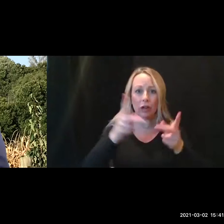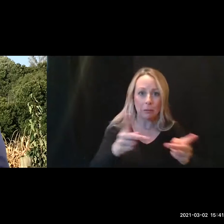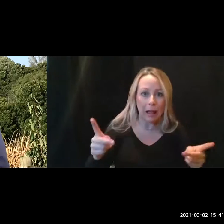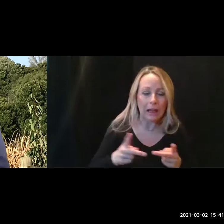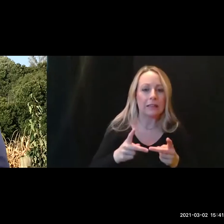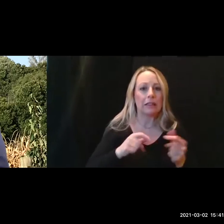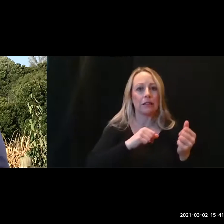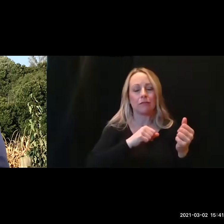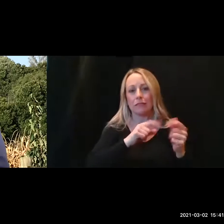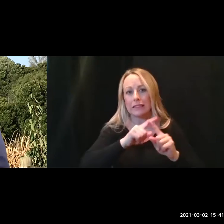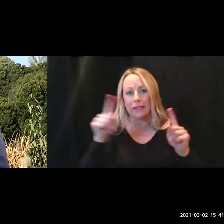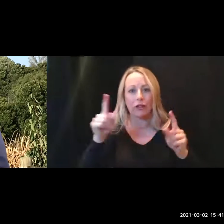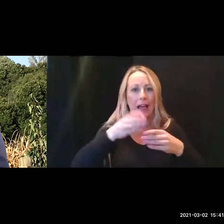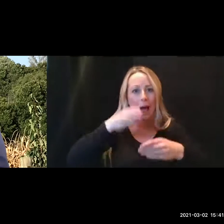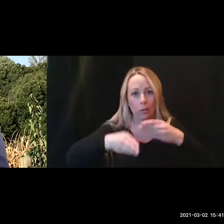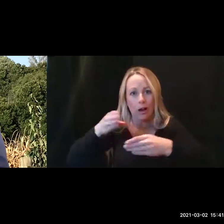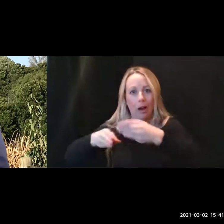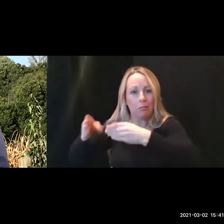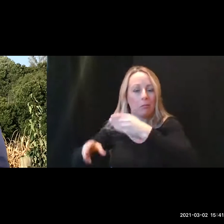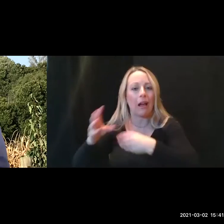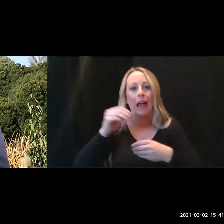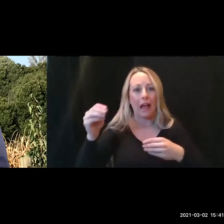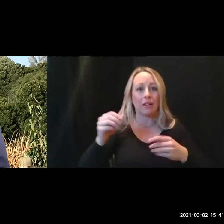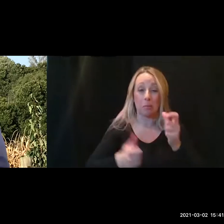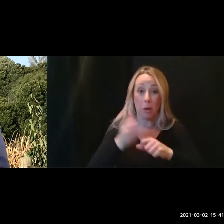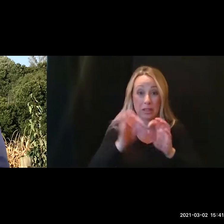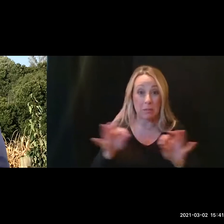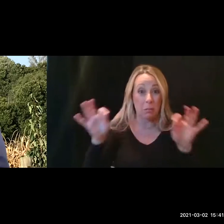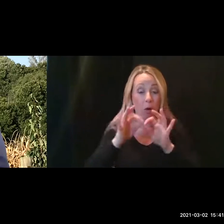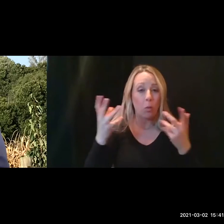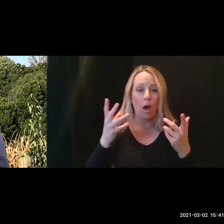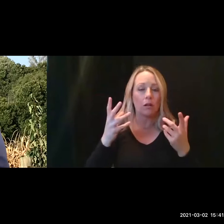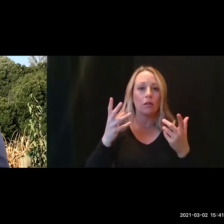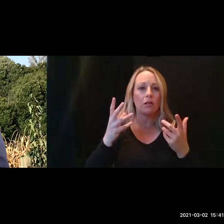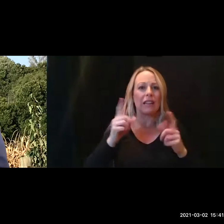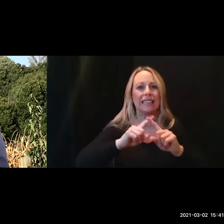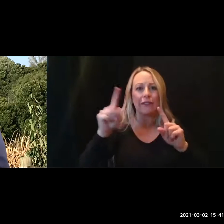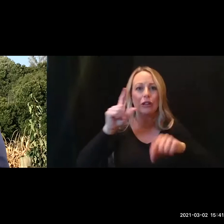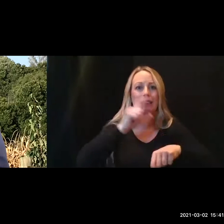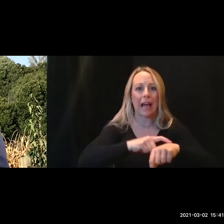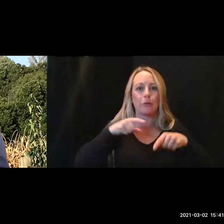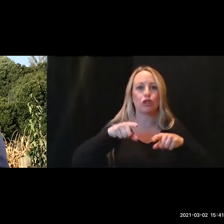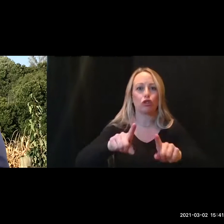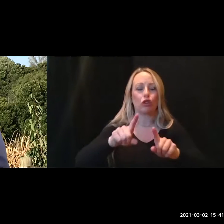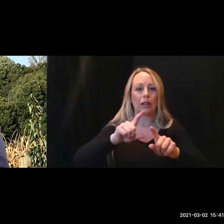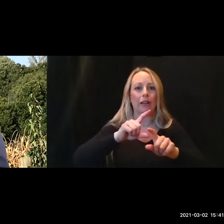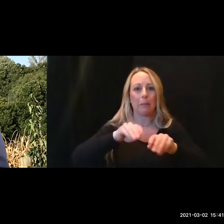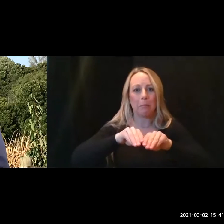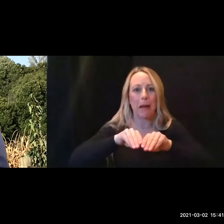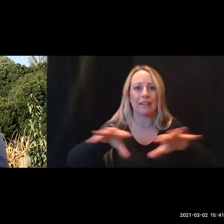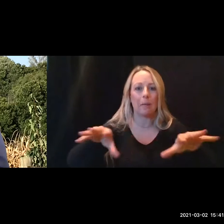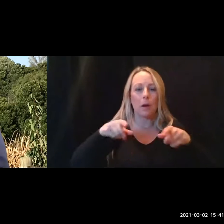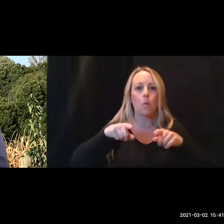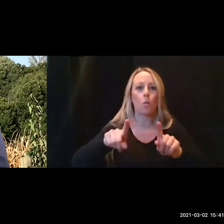outcome definitions, and most importantly, at different times in the pandemic while the virus was